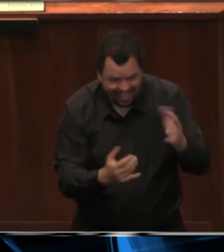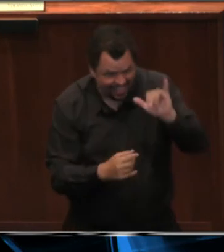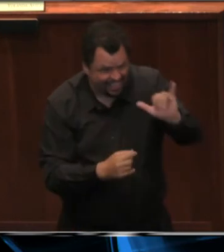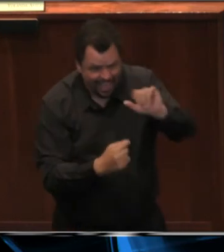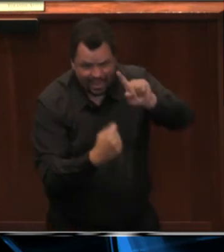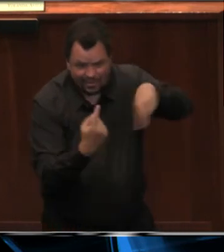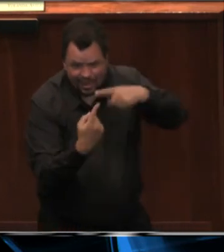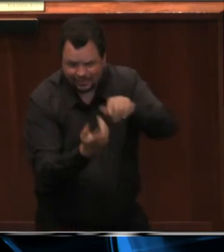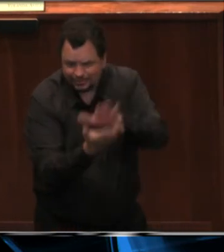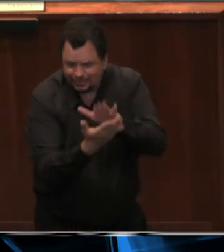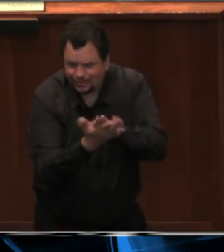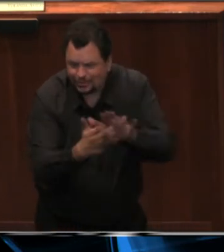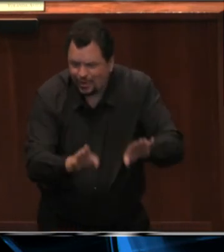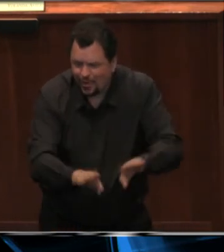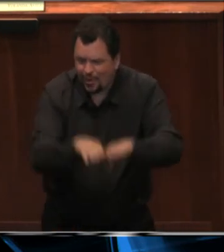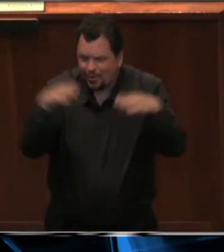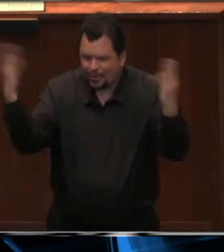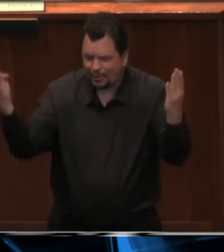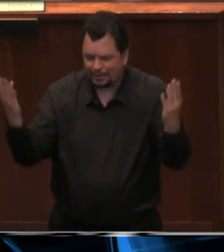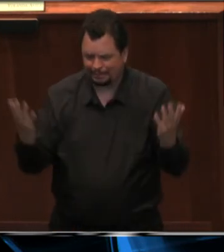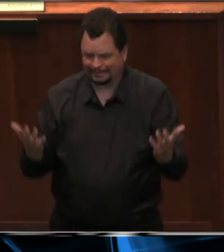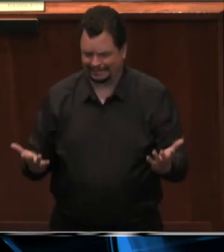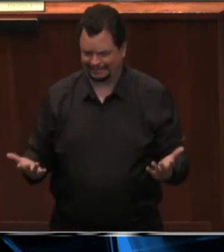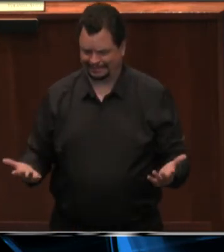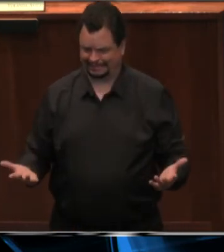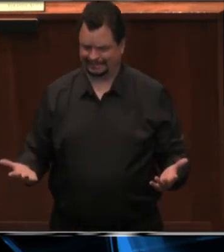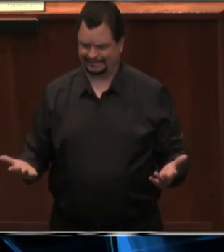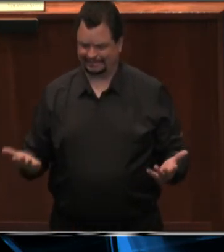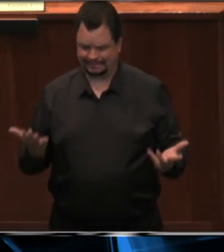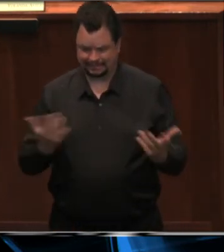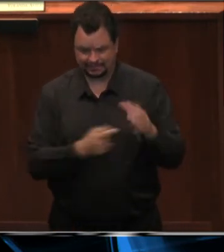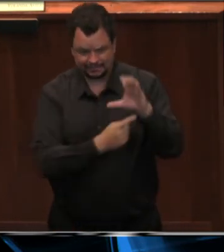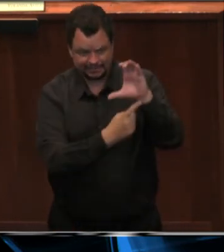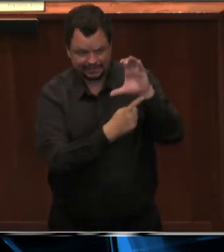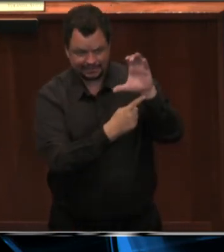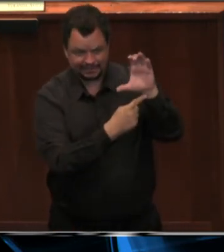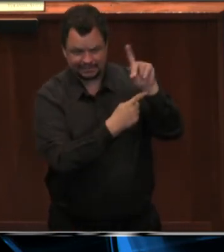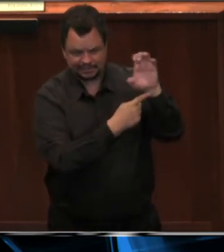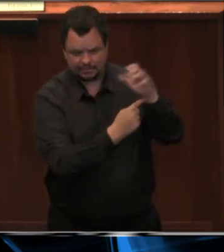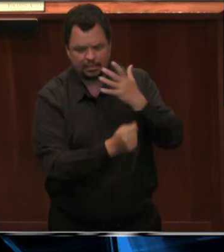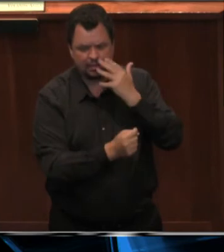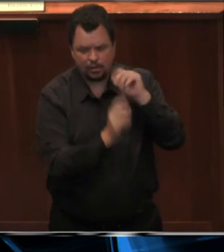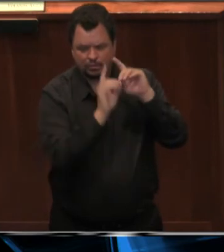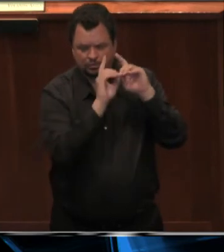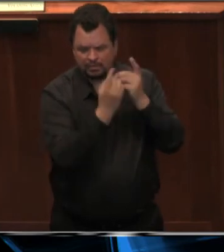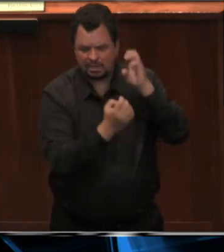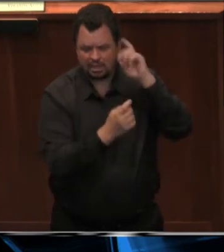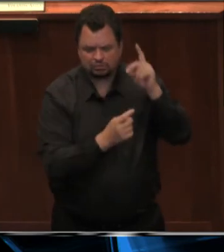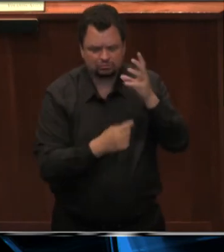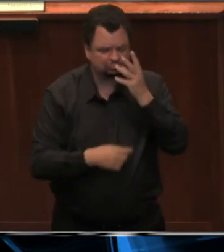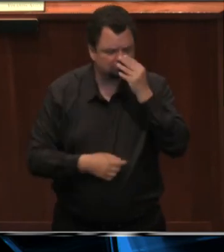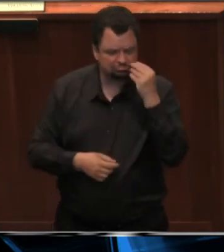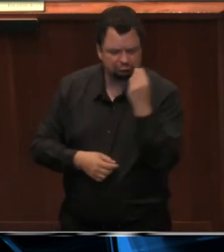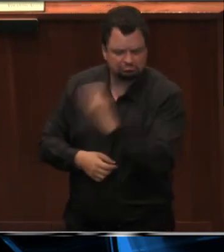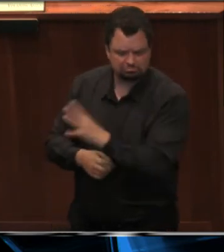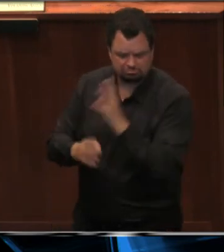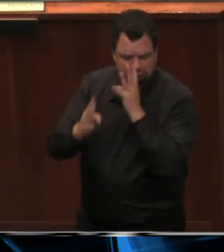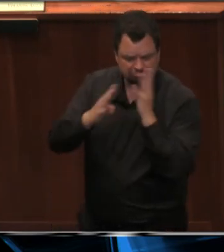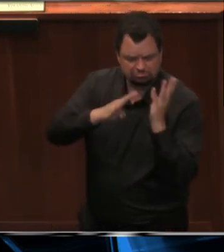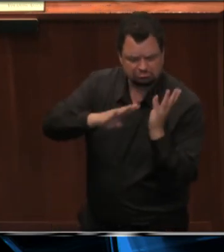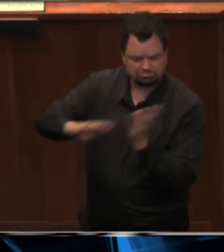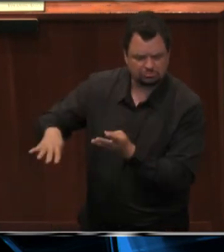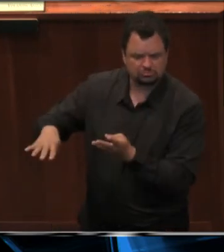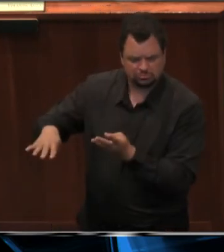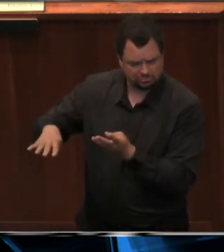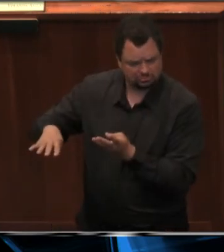Colorado Department of Education is not considering district safety plans as part of district accreditation. El Paso County Health